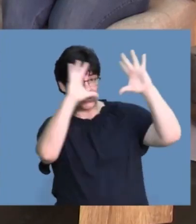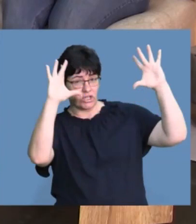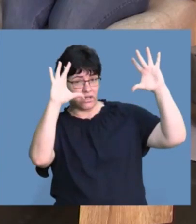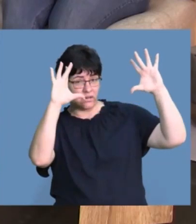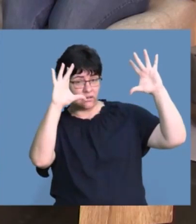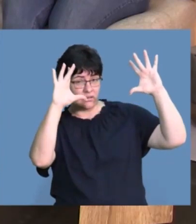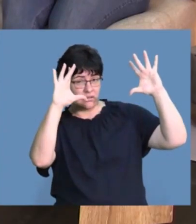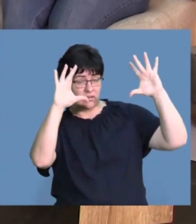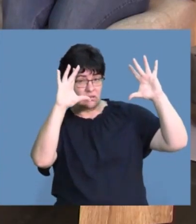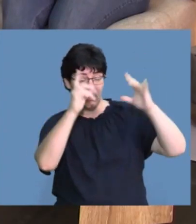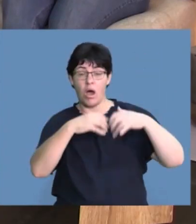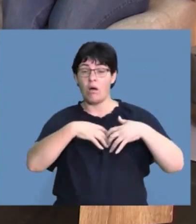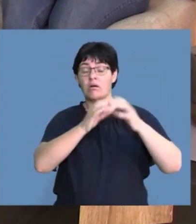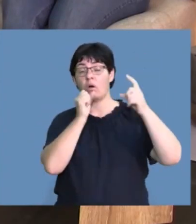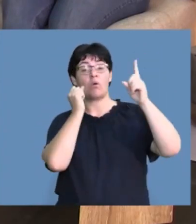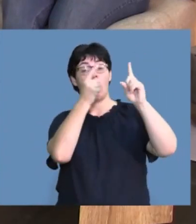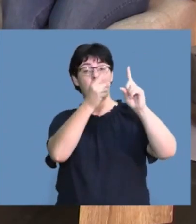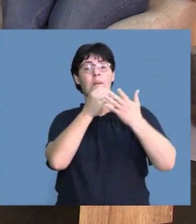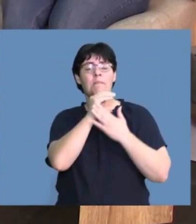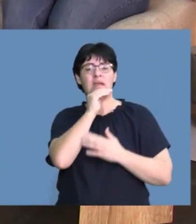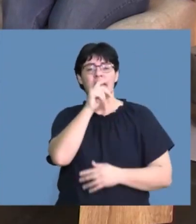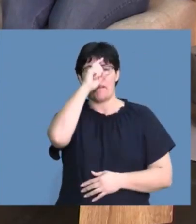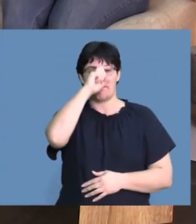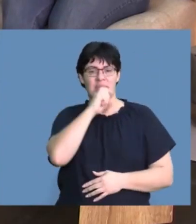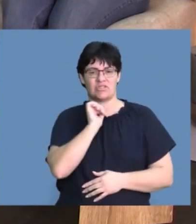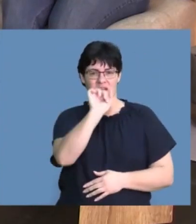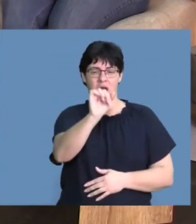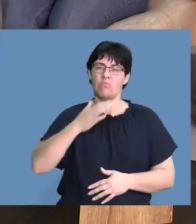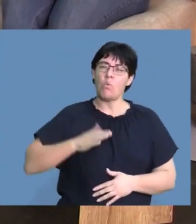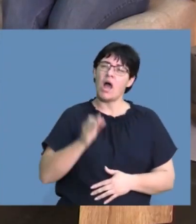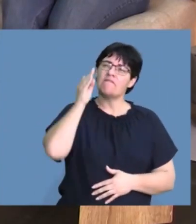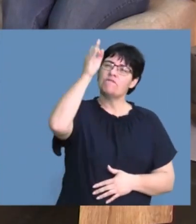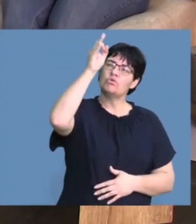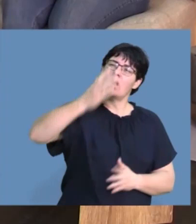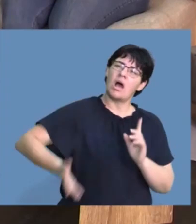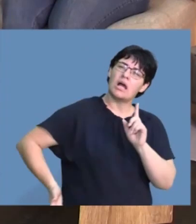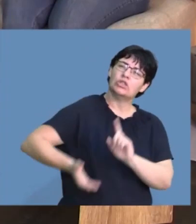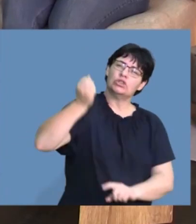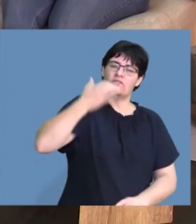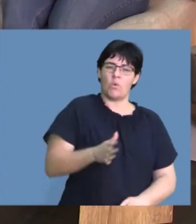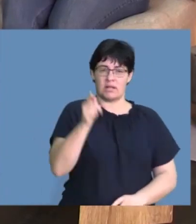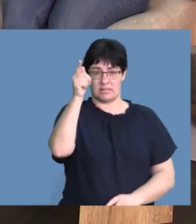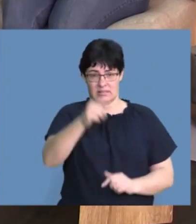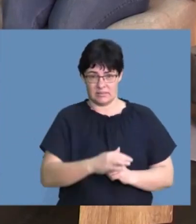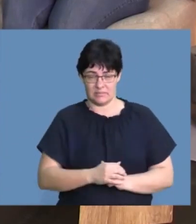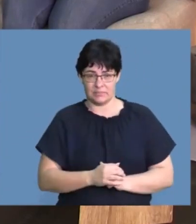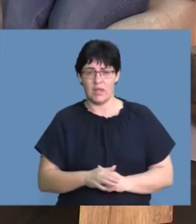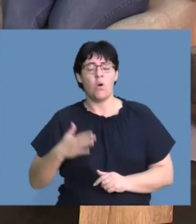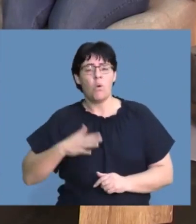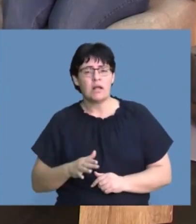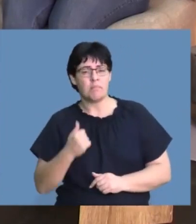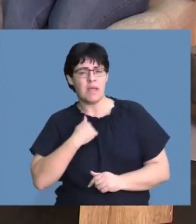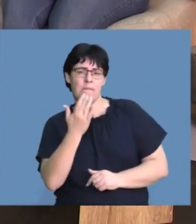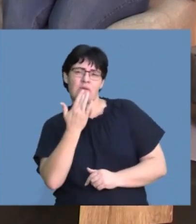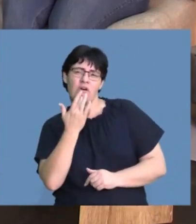setting. Vision is a picture of the preferred future. So we are looking at what is